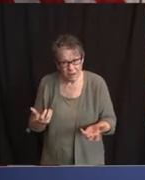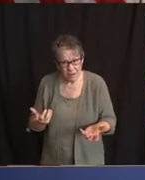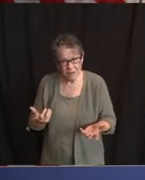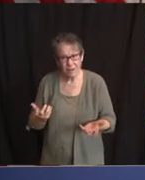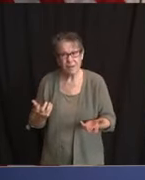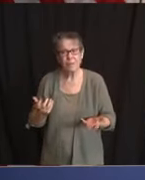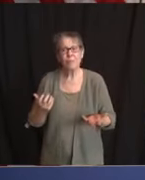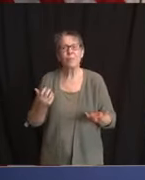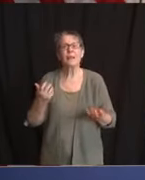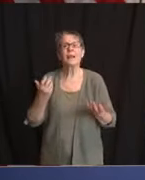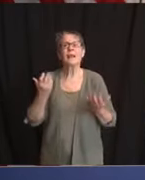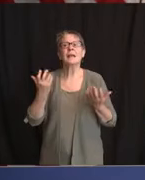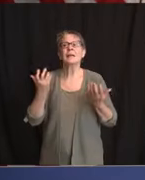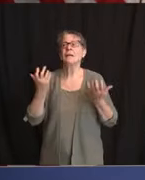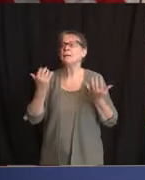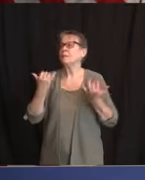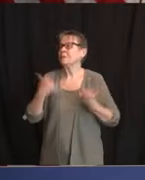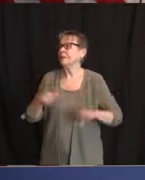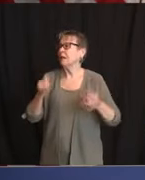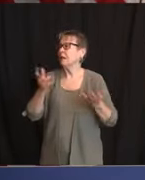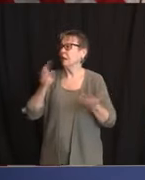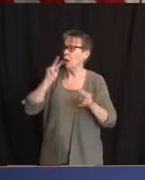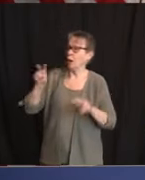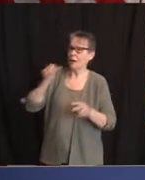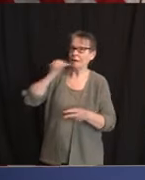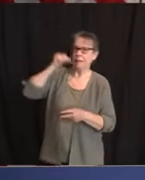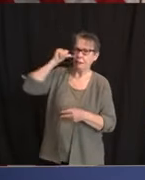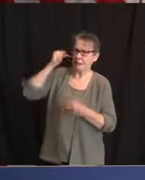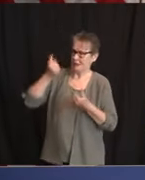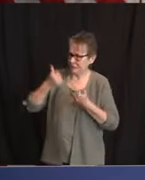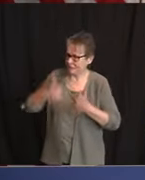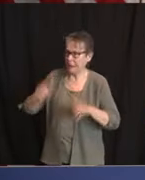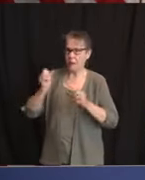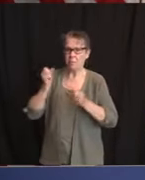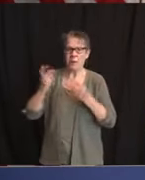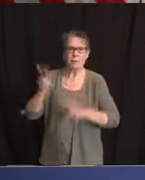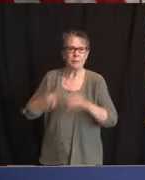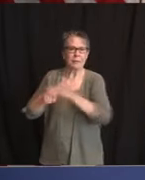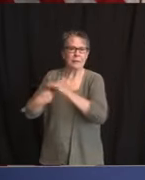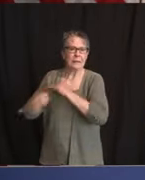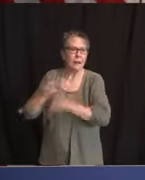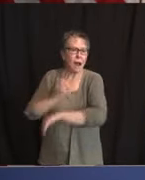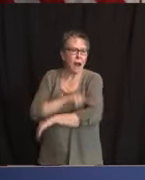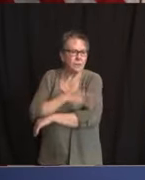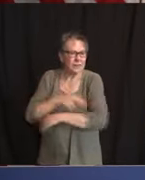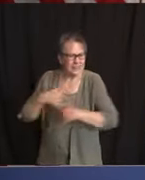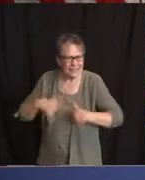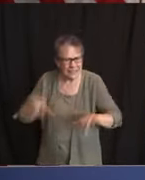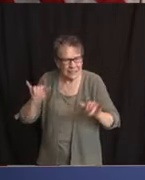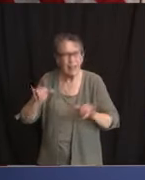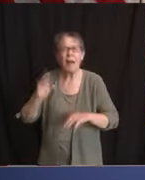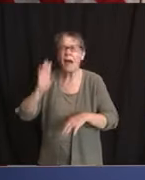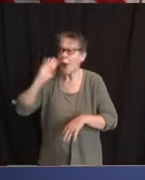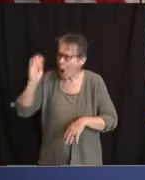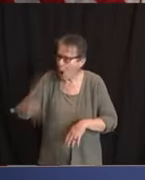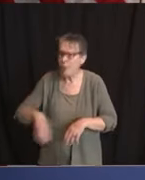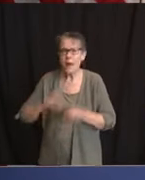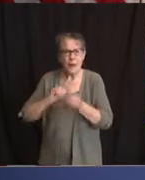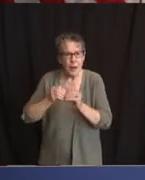We're still, the house is still on fire. Has it gotten better? Yeah, it's clearly gotten better. But let's be responsible, man. Let's